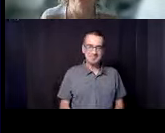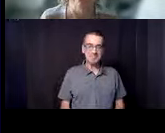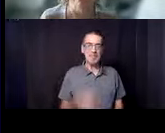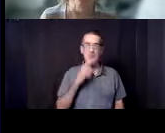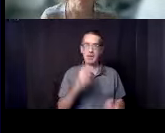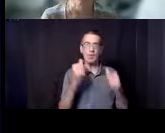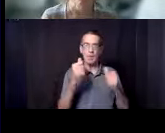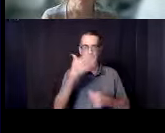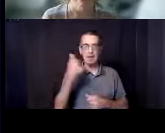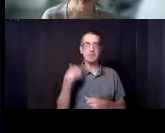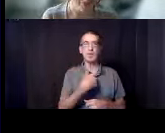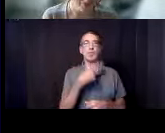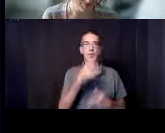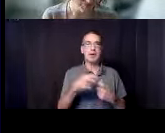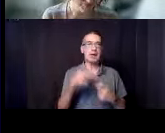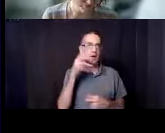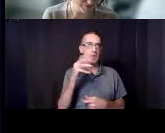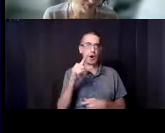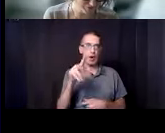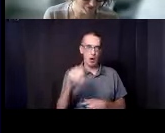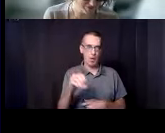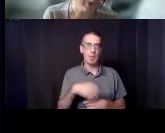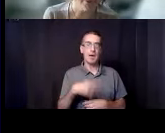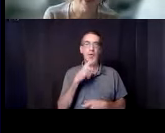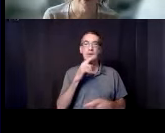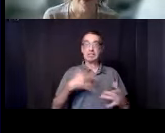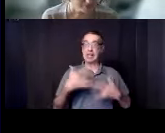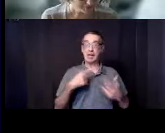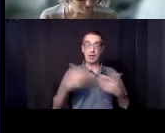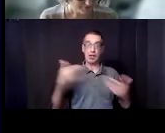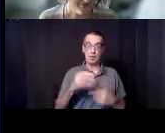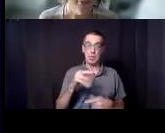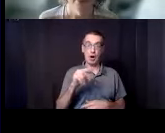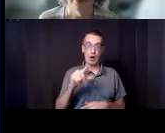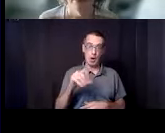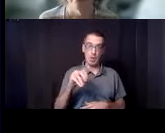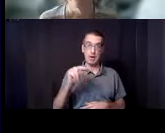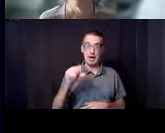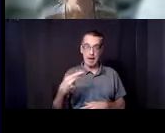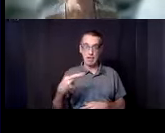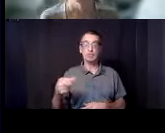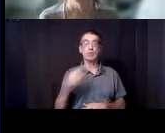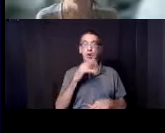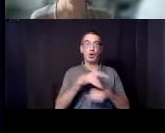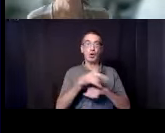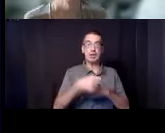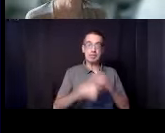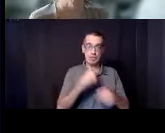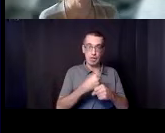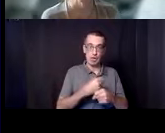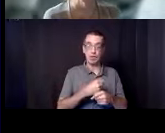I'll be quick because we really want to hear Marlo. But I'm very excited to introduce Marlo Nash. Earlier this